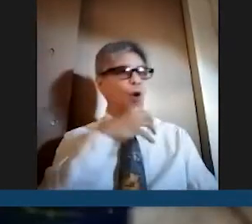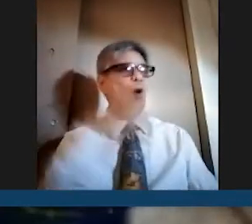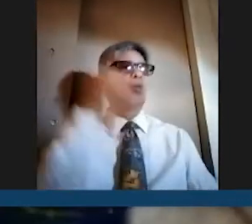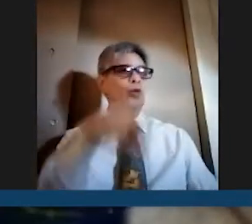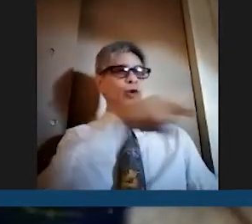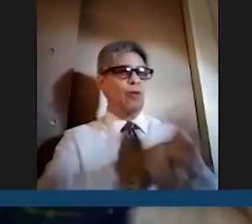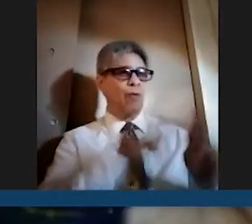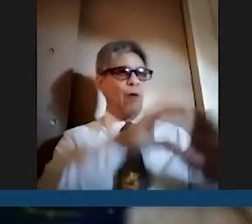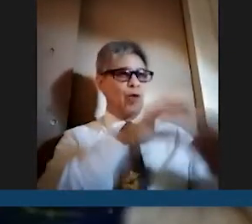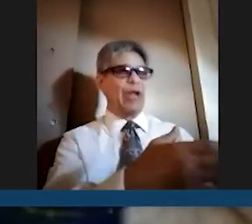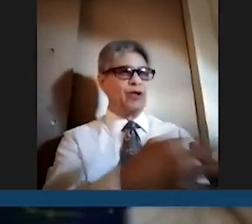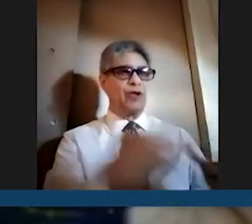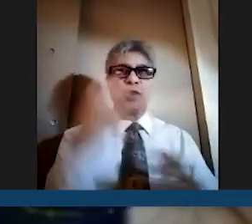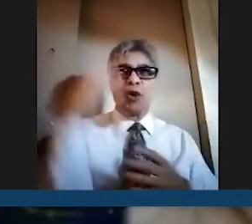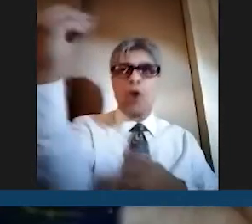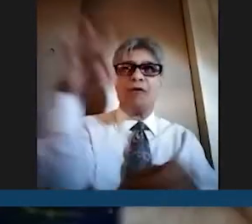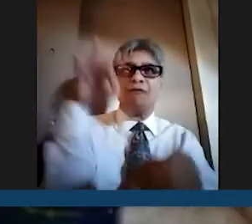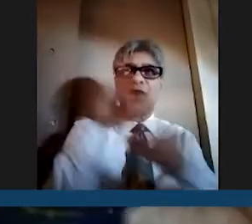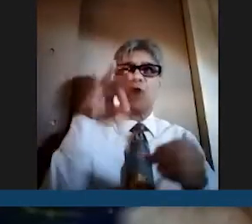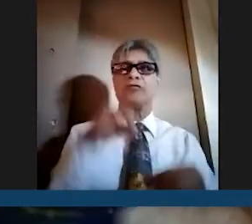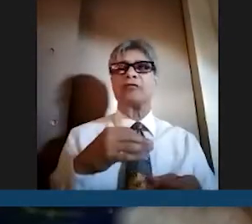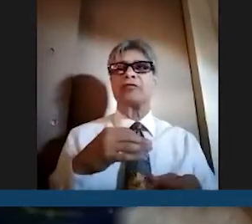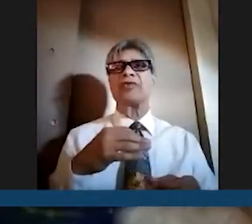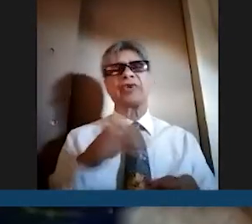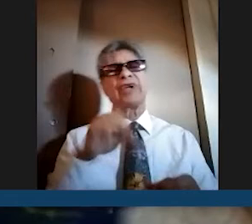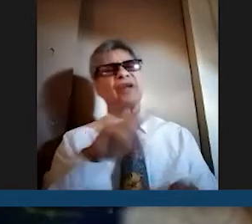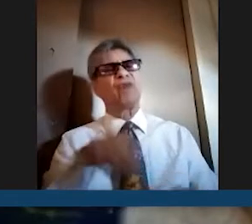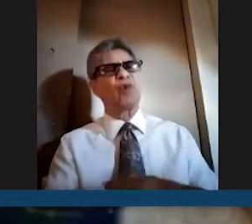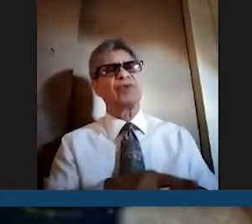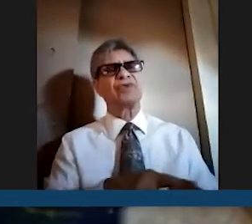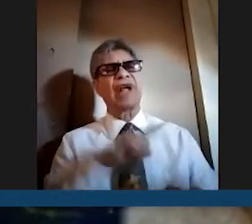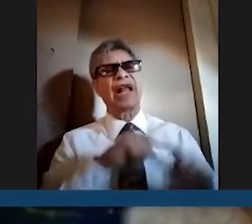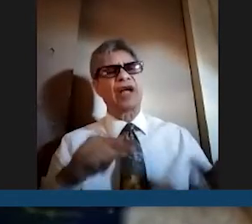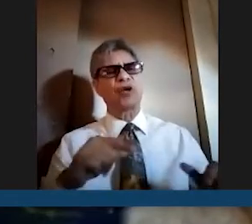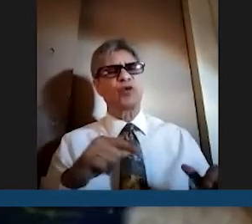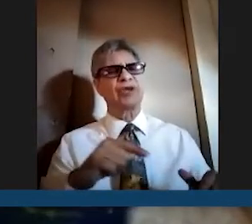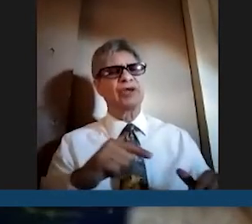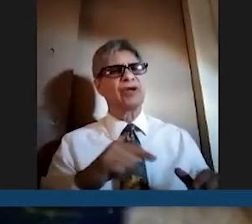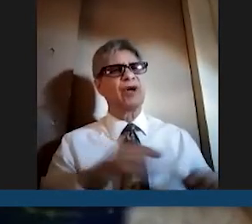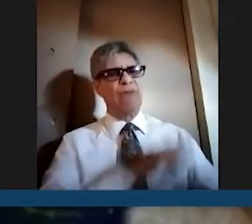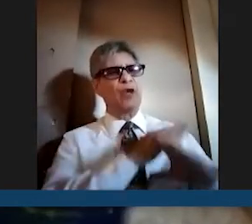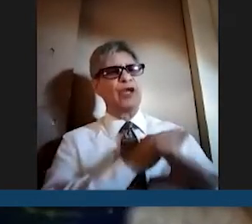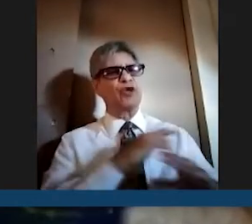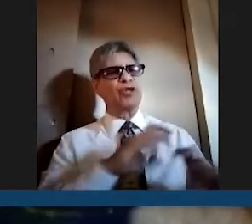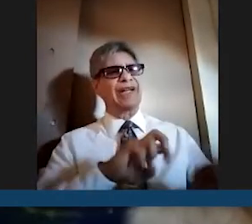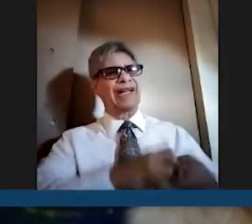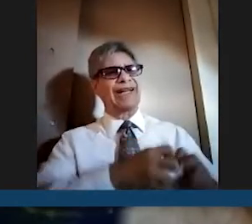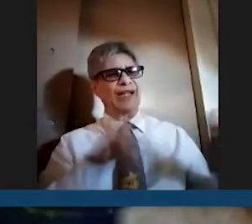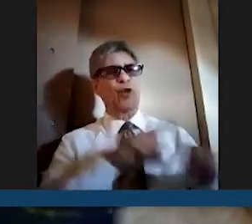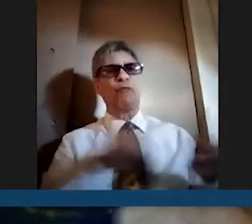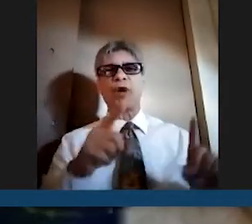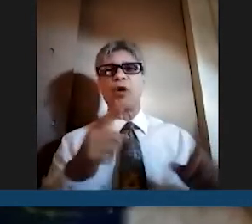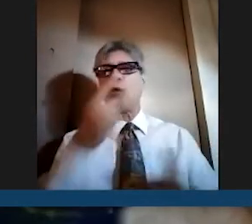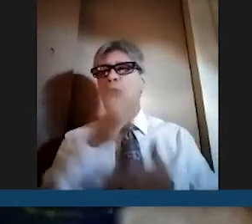get out the vote. Sometimes, of course, the language barrier is an issue. What is the population that's harder to engage are the folks that are